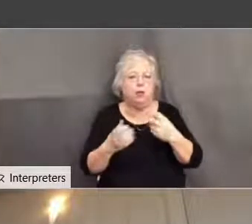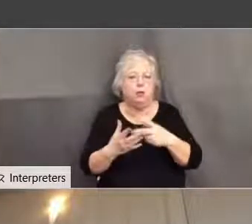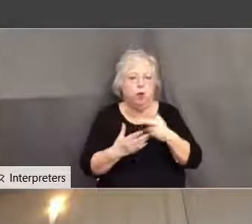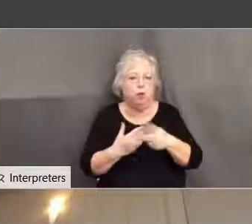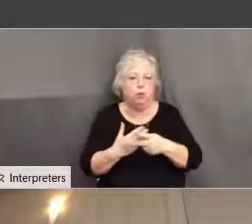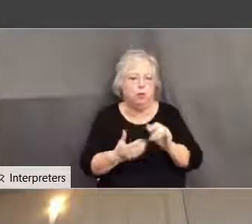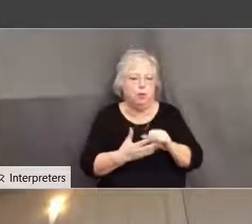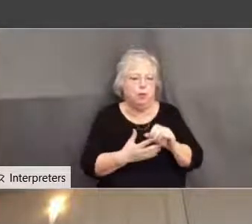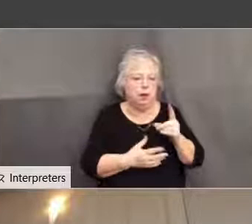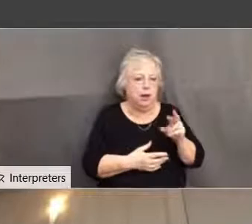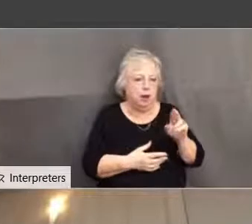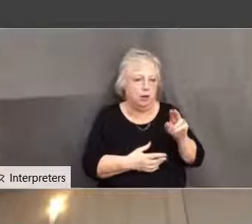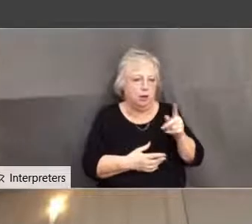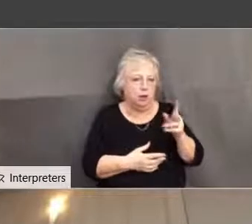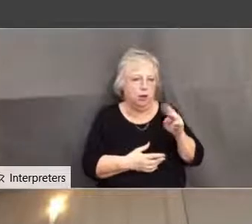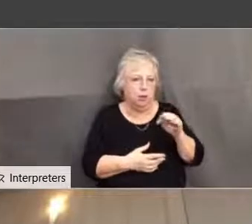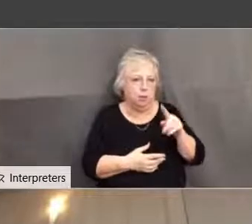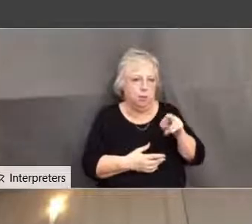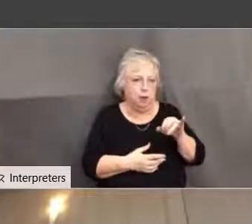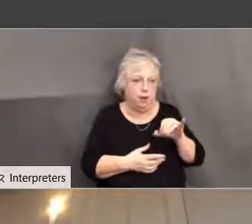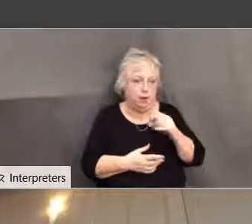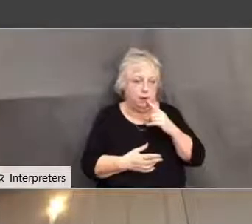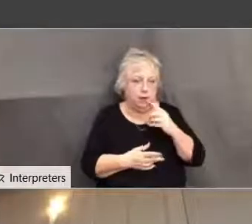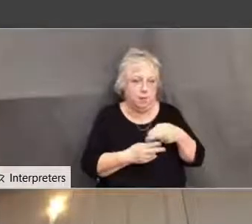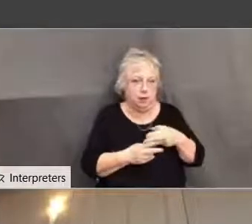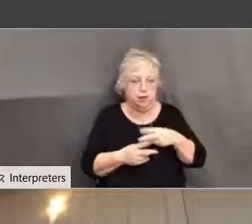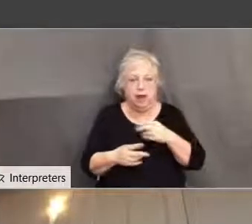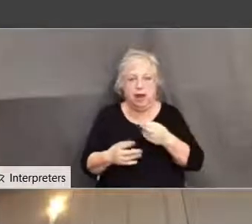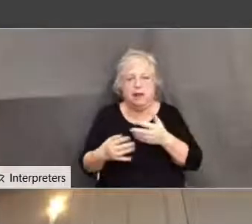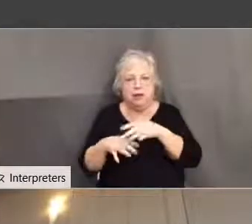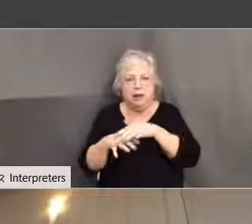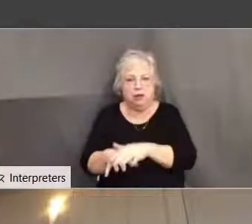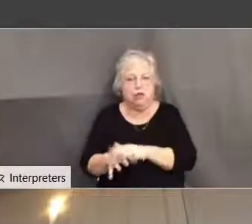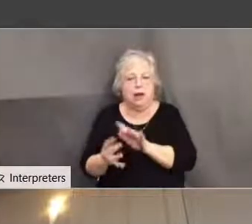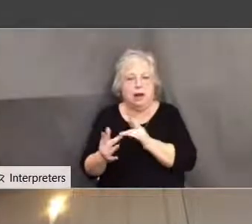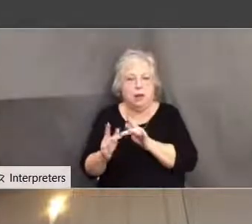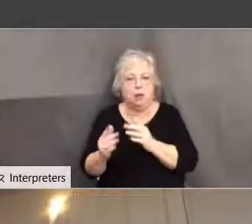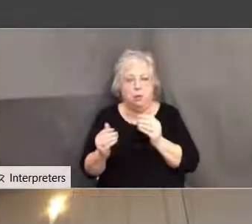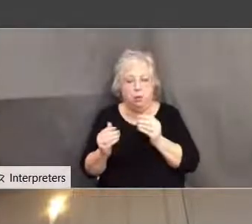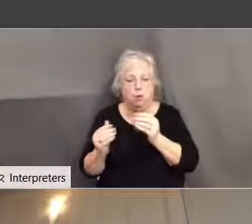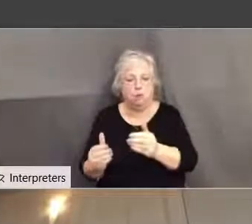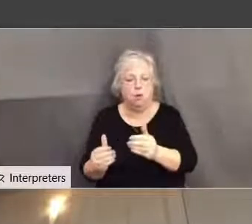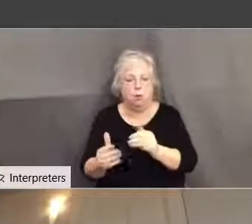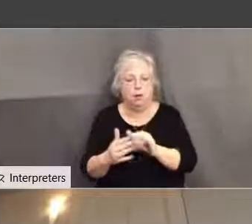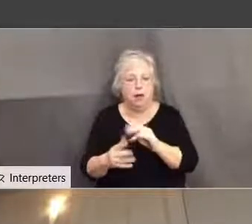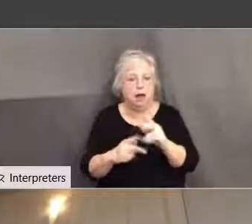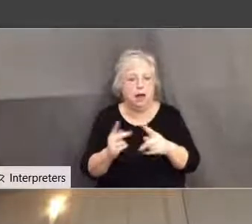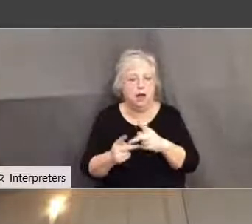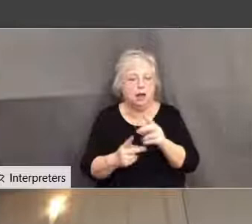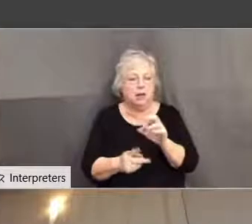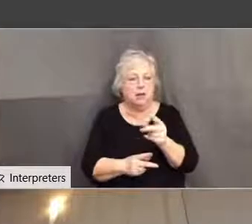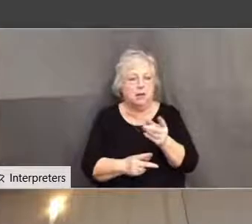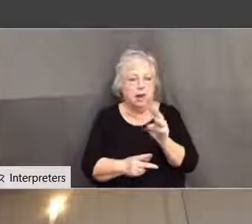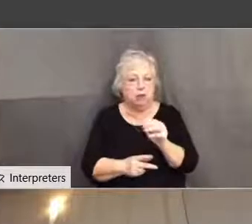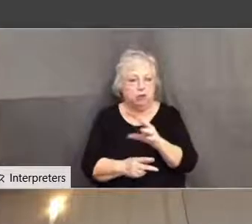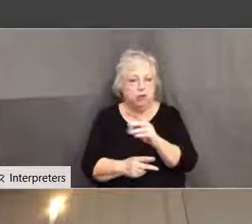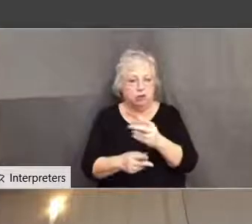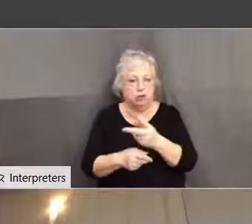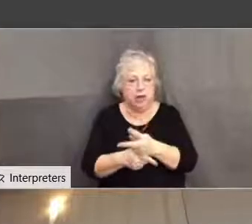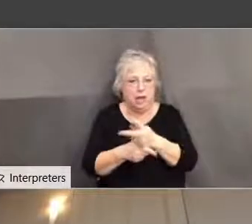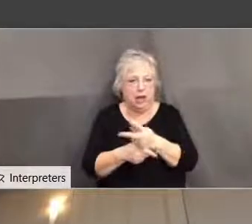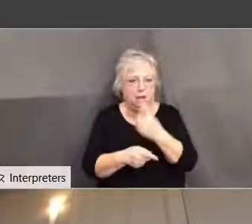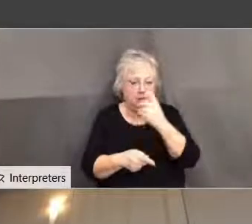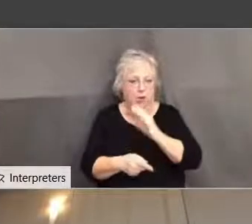has mentioned and in the clinically integrated network moving forward and in that kind of administration and care for our employees,